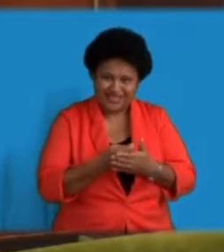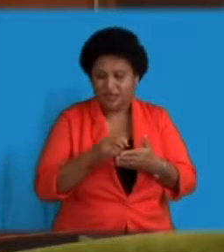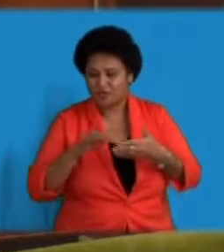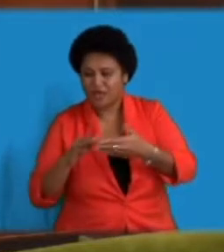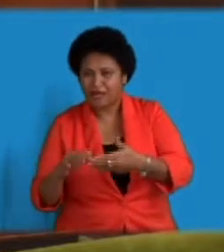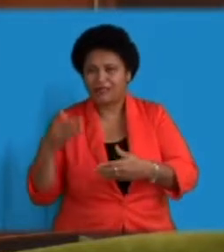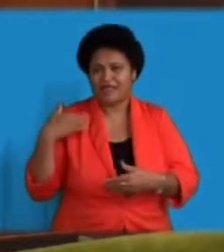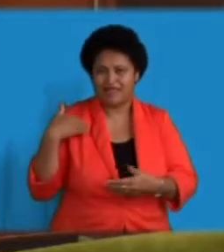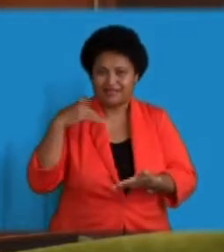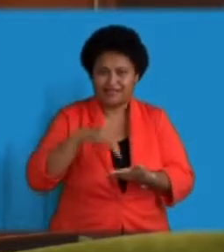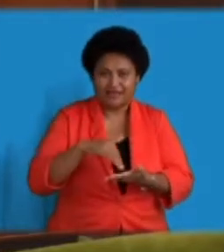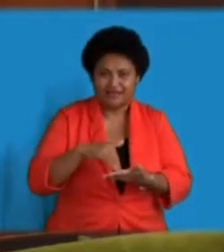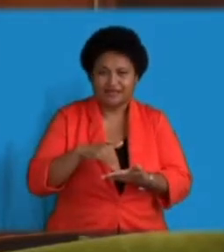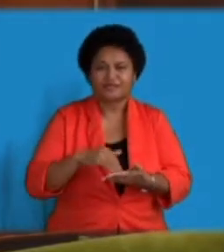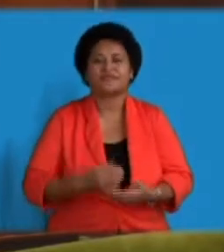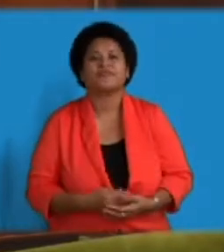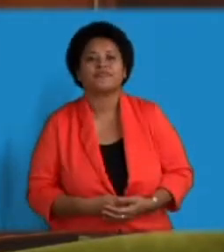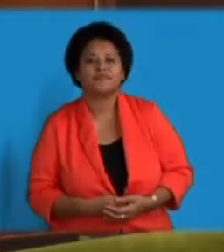and patients' ability to benefit.